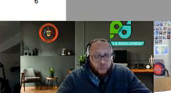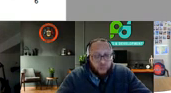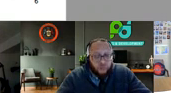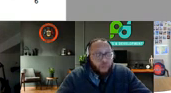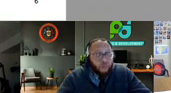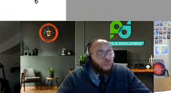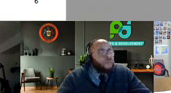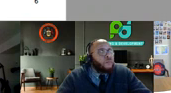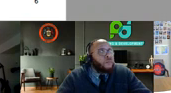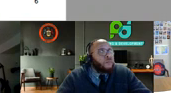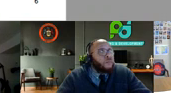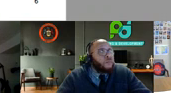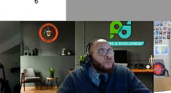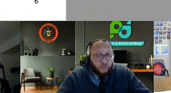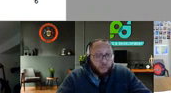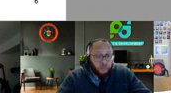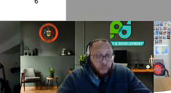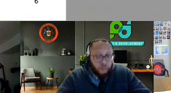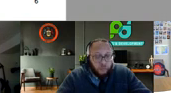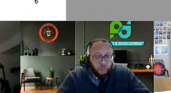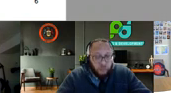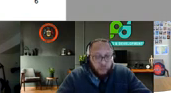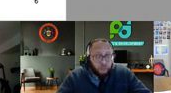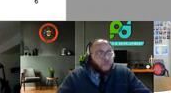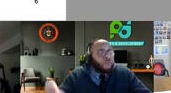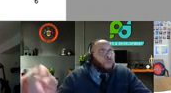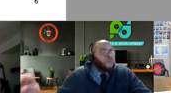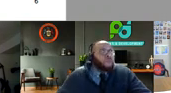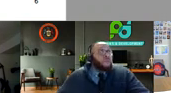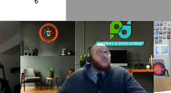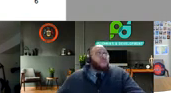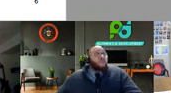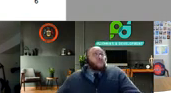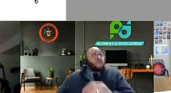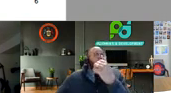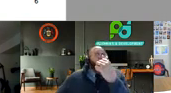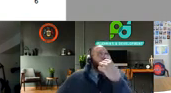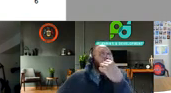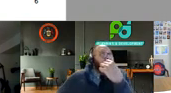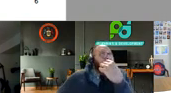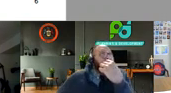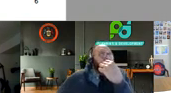I think those would be great. But I think this plan amendment